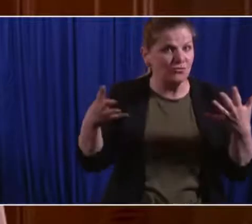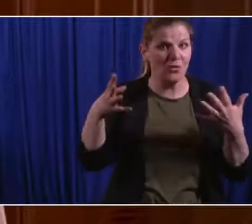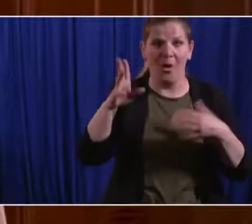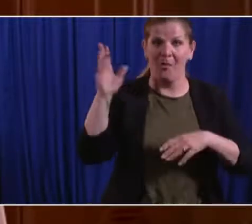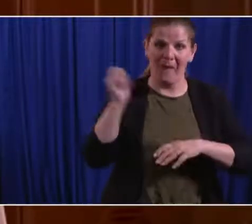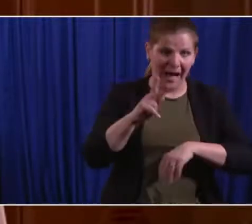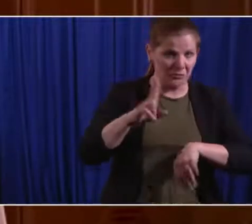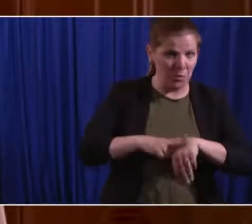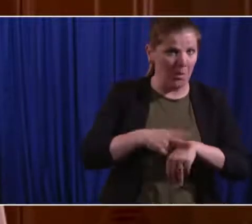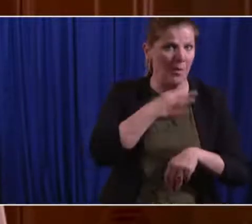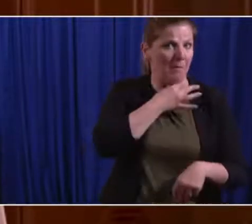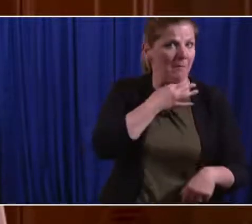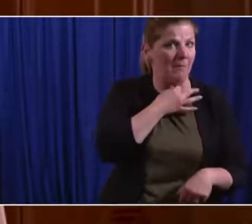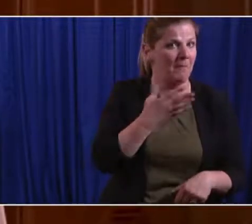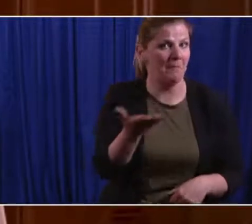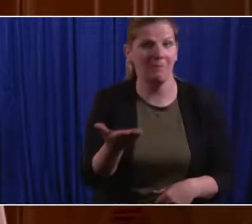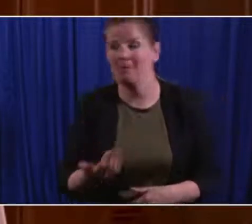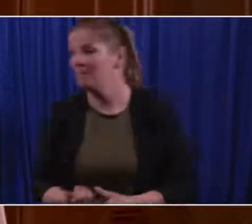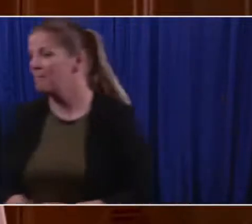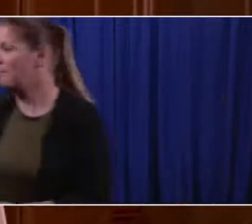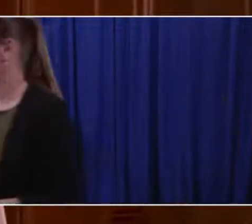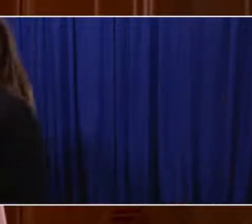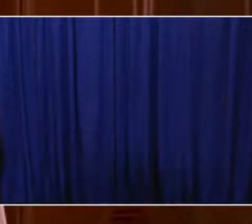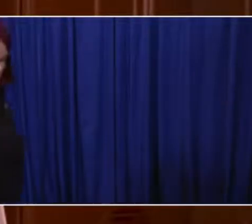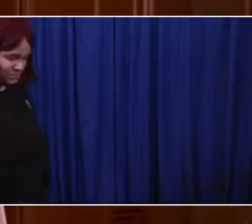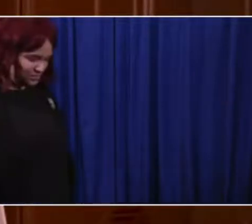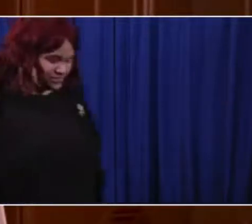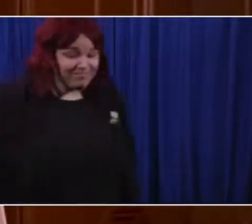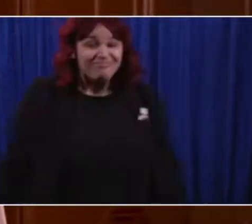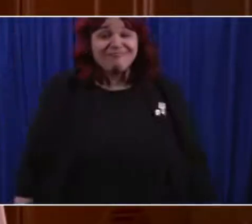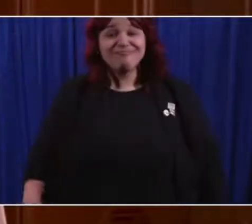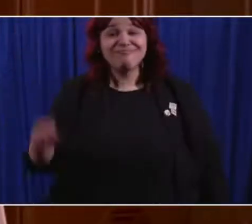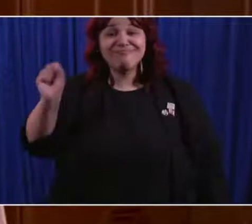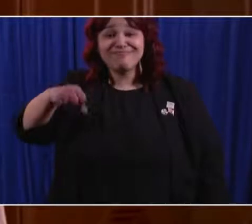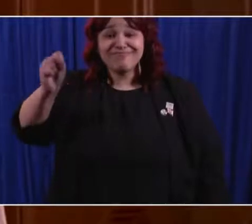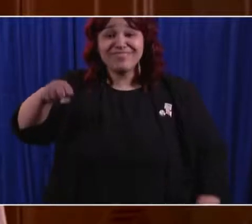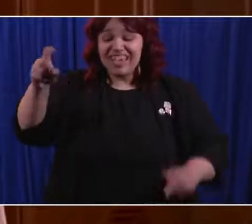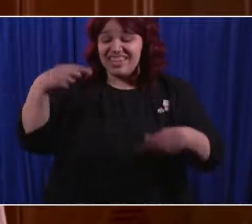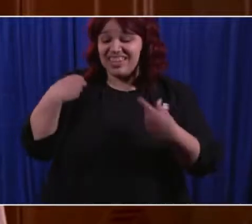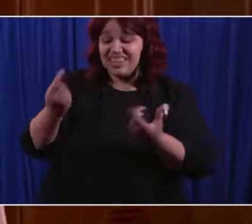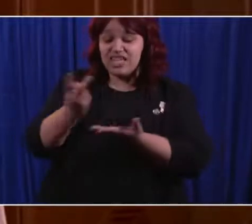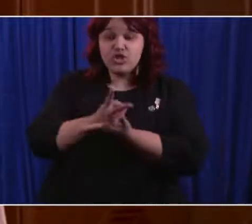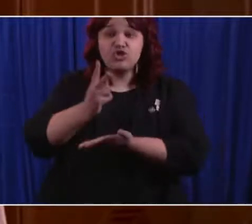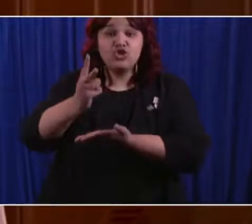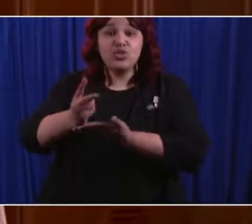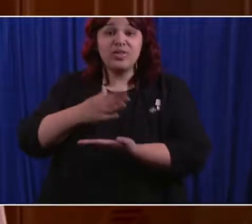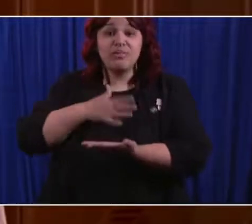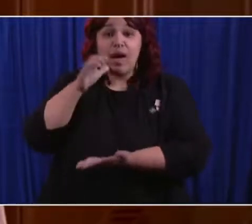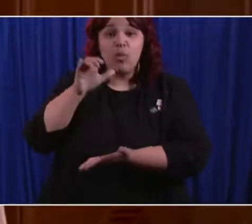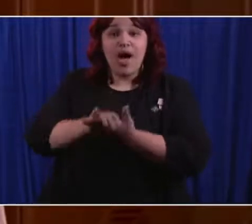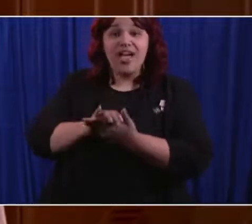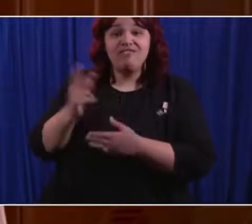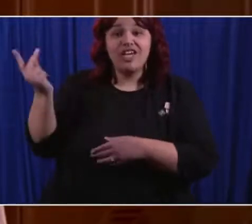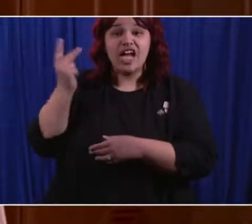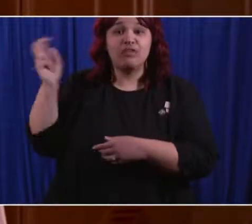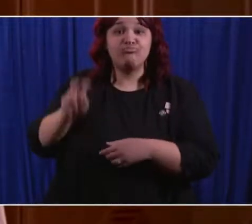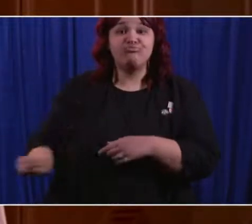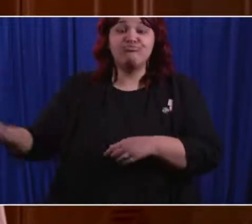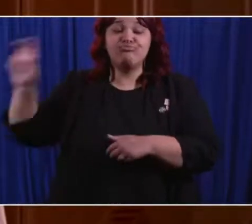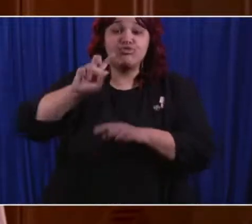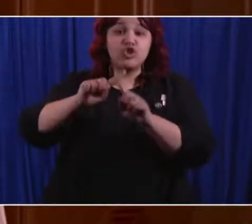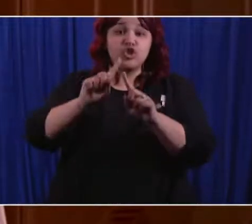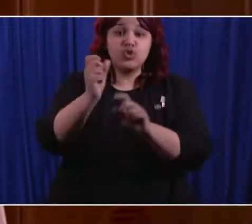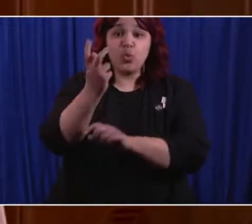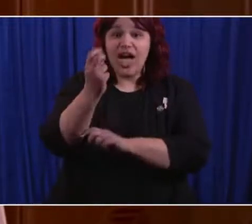today, Fran and I were in Youngstown. We've been, I think, 12 different locations in the last 2 weeks. Really, when we got our second shot and waited